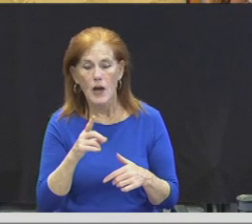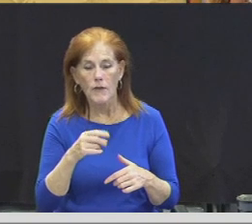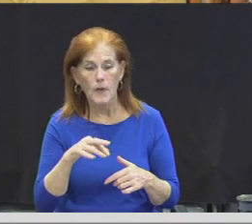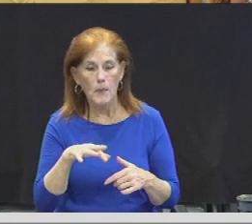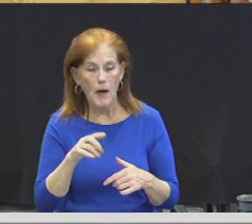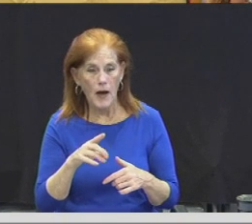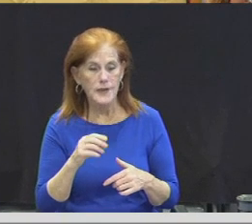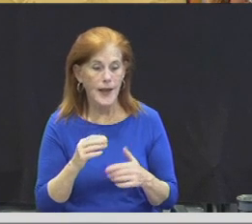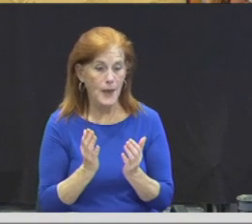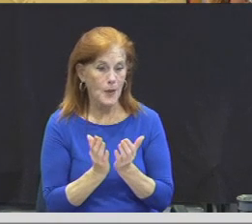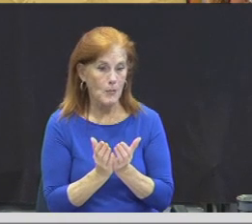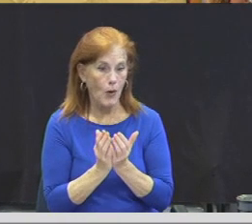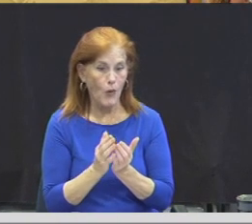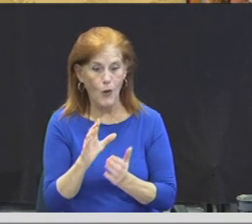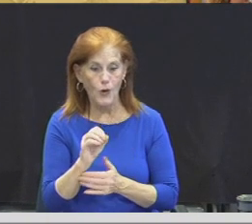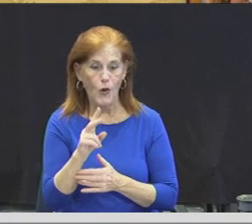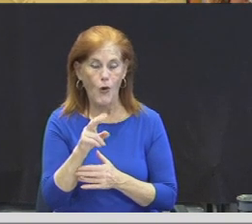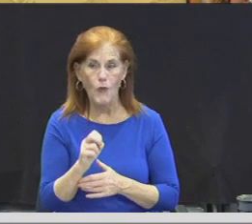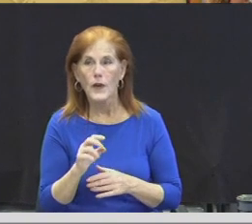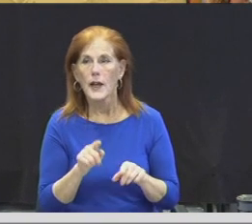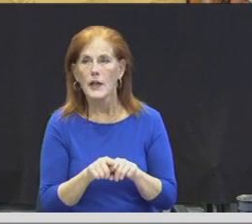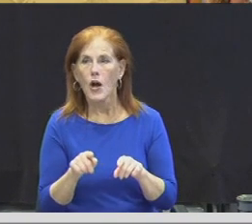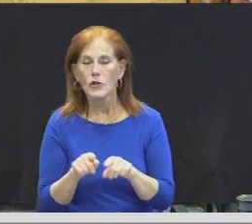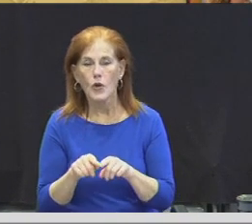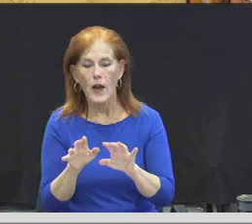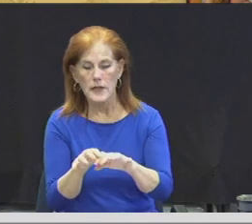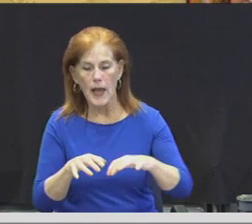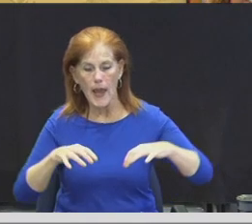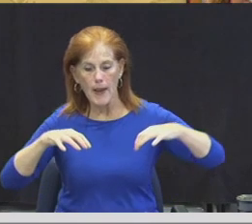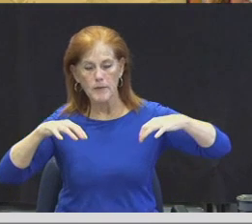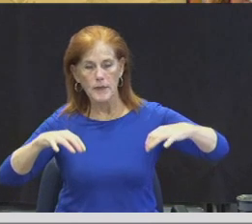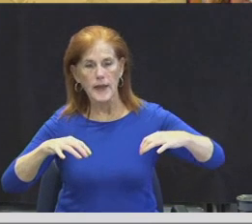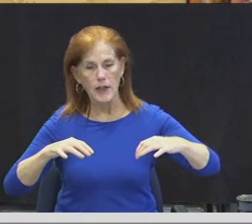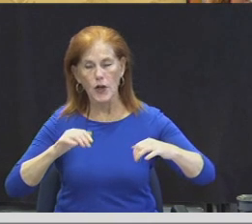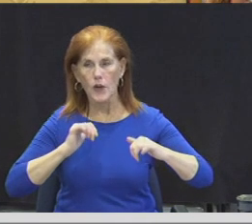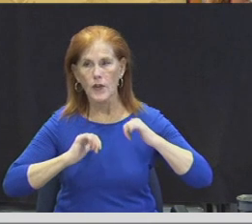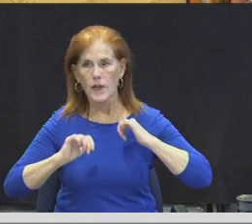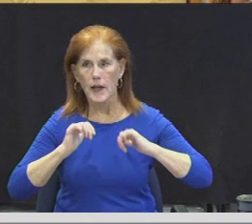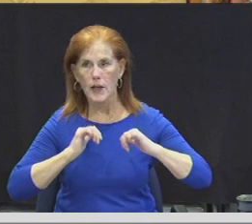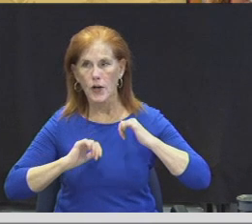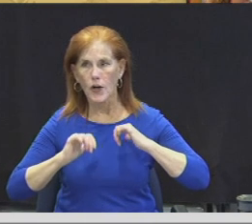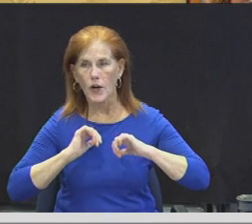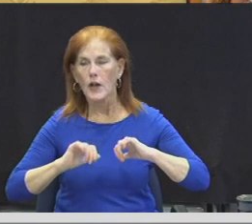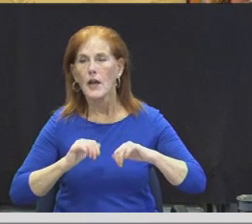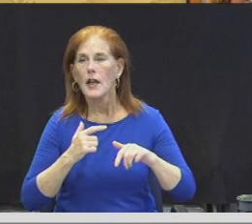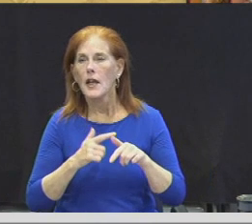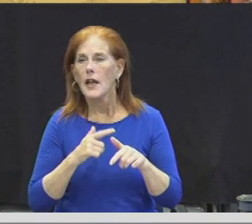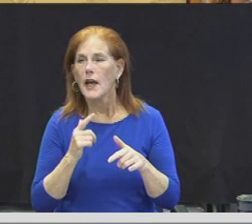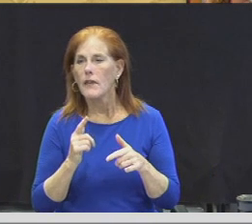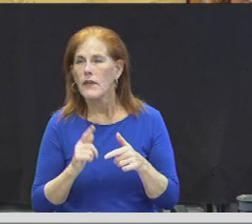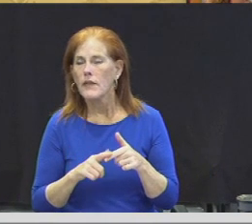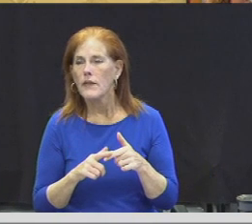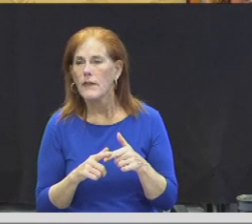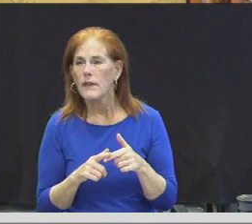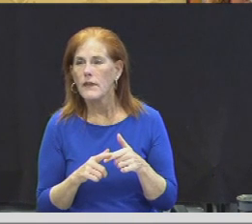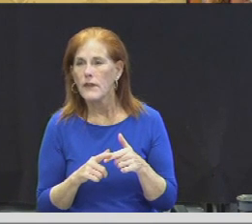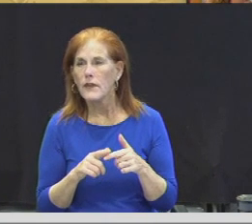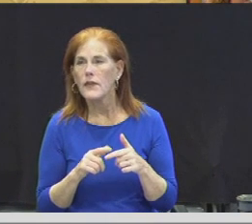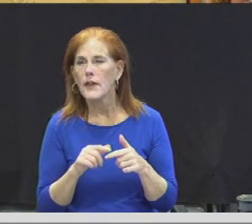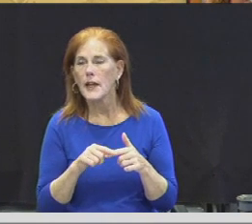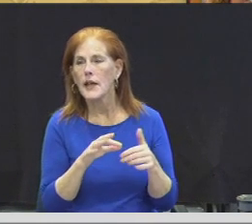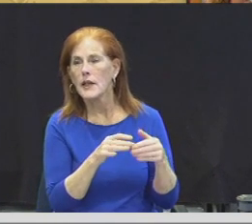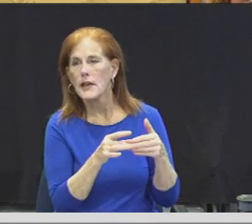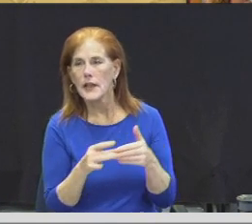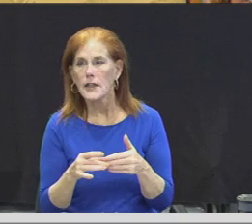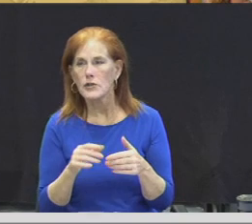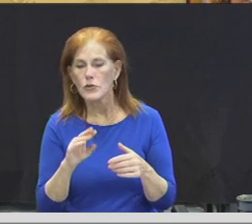And then the cove is a series of amphitheater seating along the outer edge. And then there's this kind of plinth that takes you into Mecca's